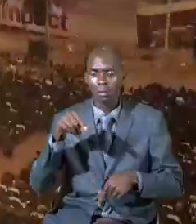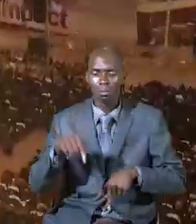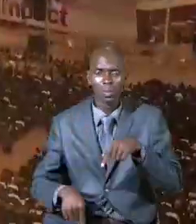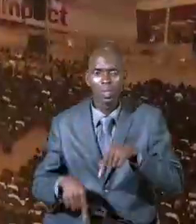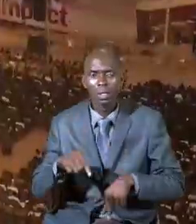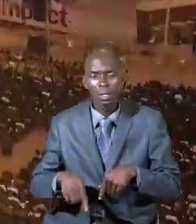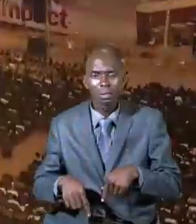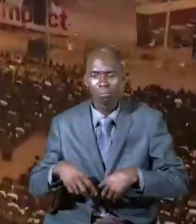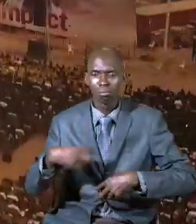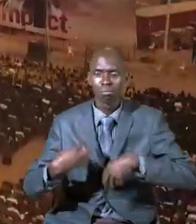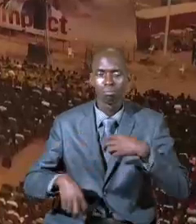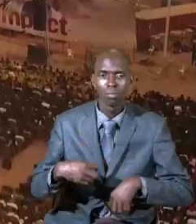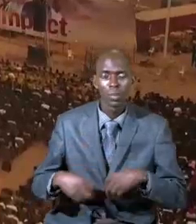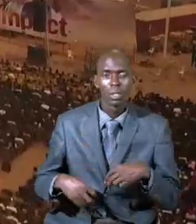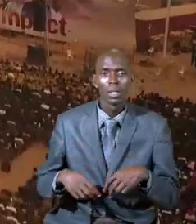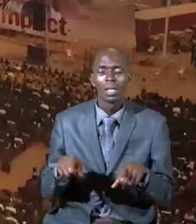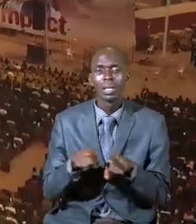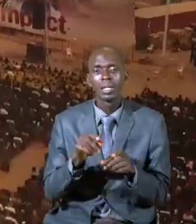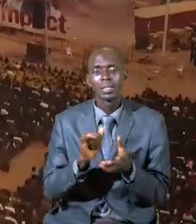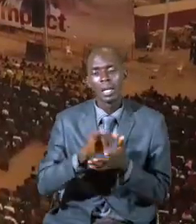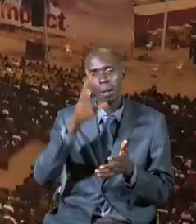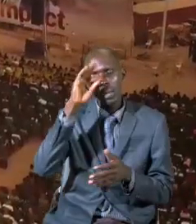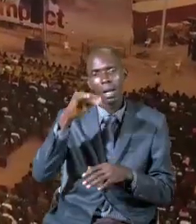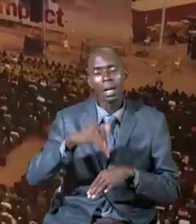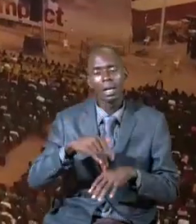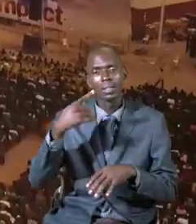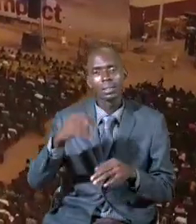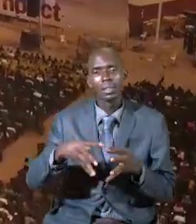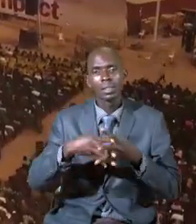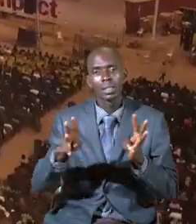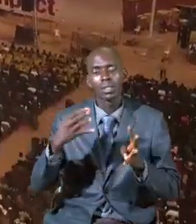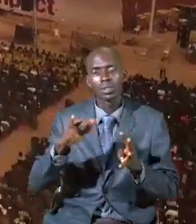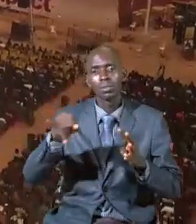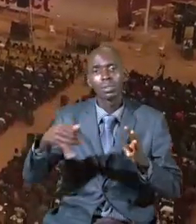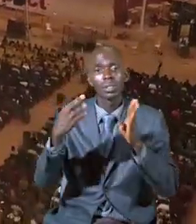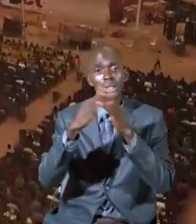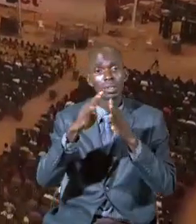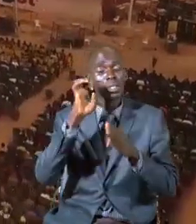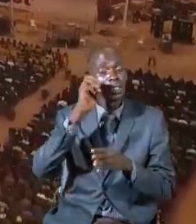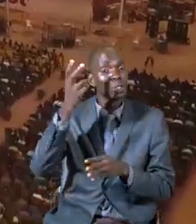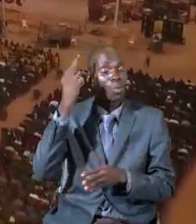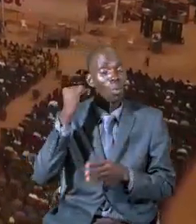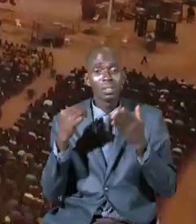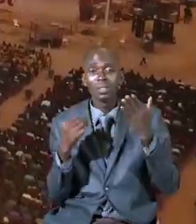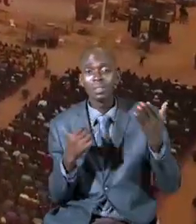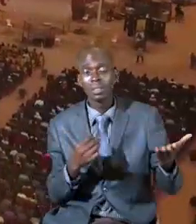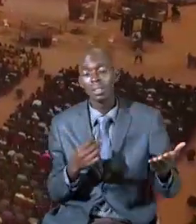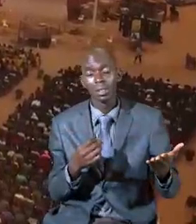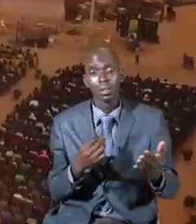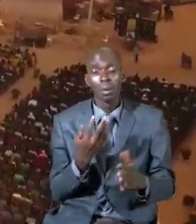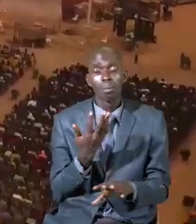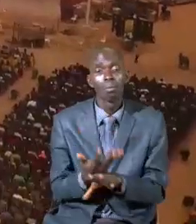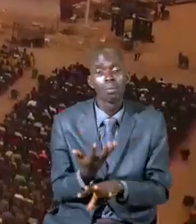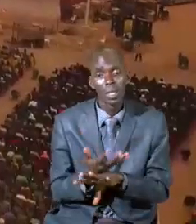Jerusalem temple. He was there only begging for alms. Mediocrity makes